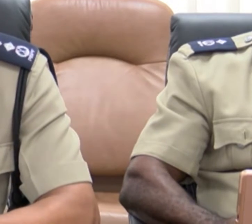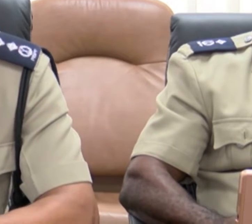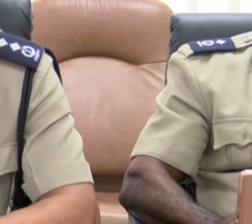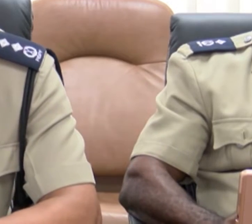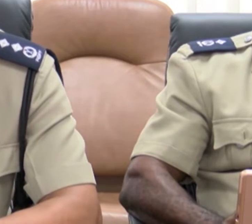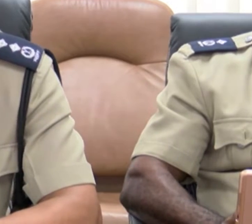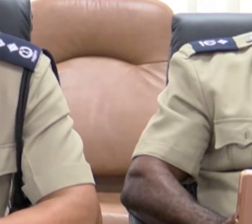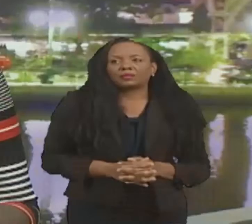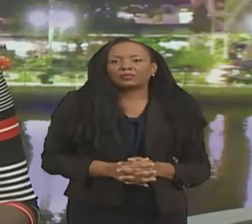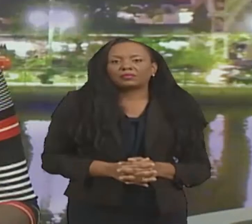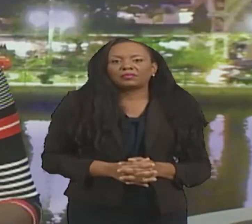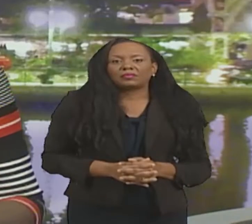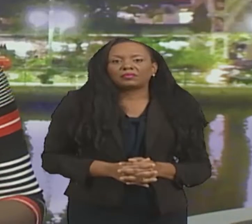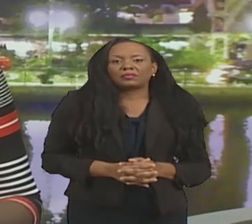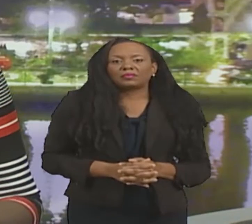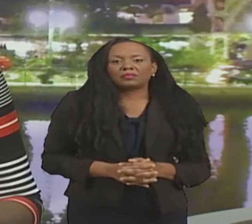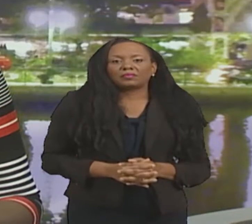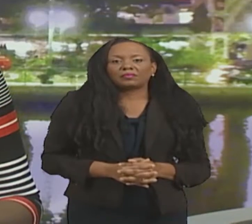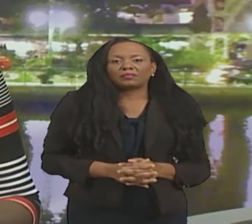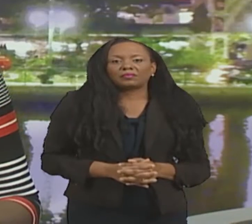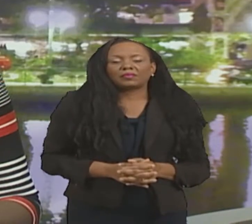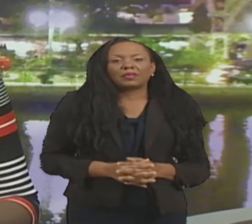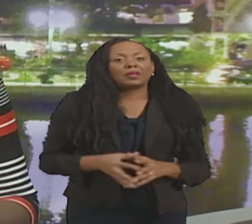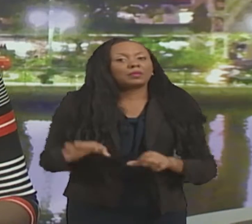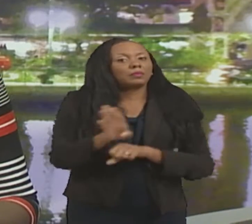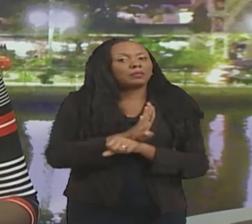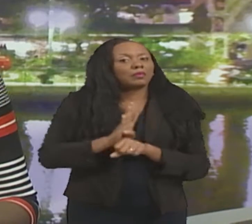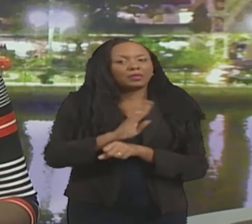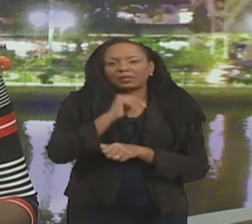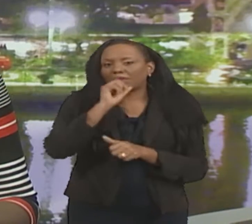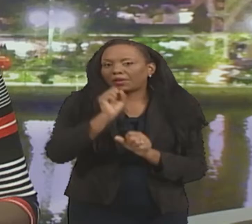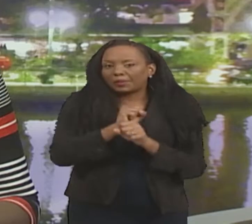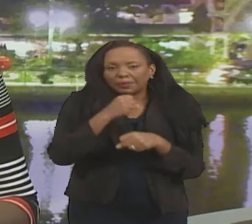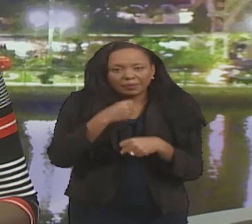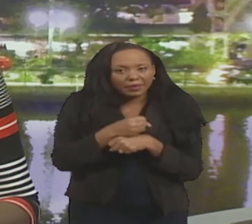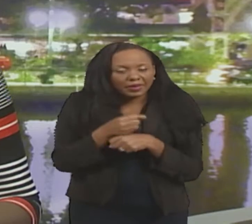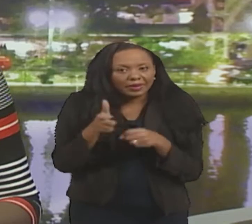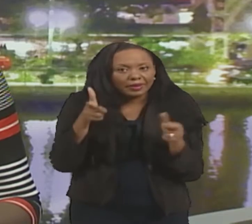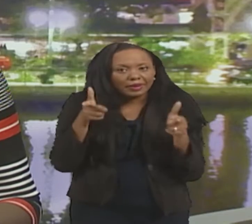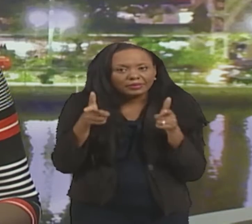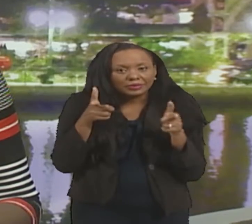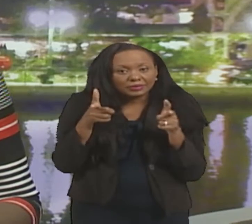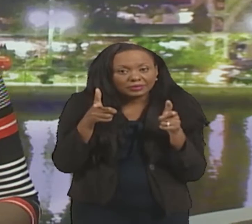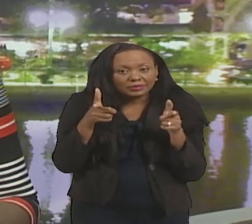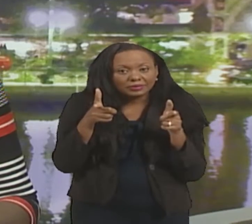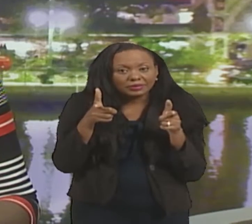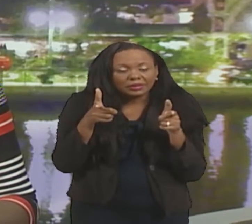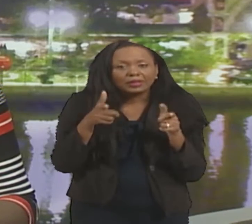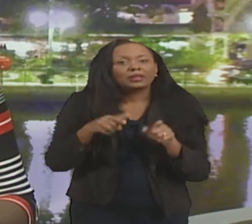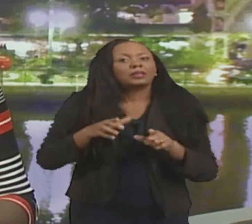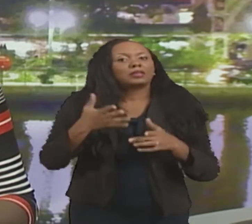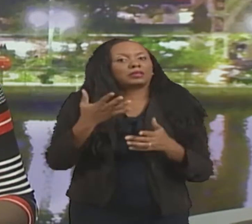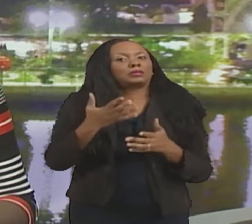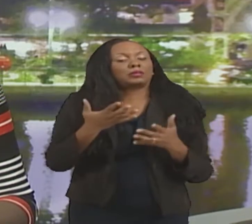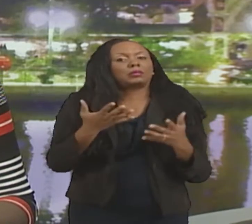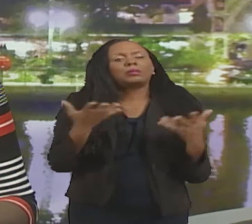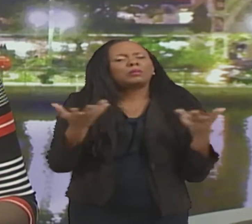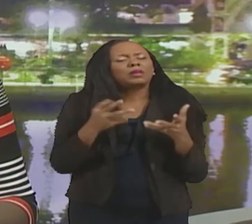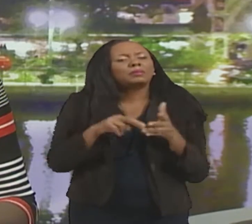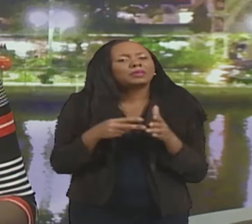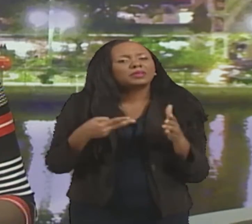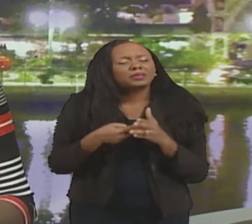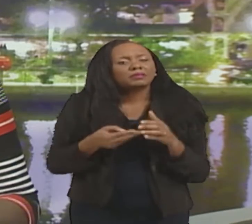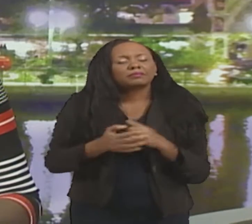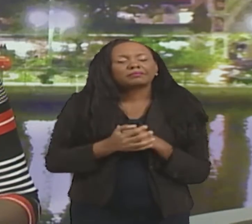and vigilance. And given that Barbados does not manufacture guns, the acting commissioner says the force is working with